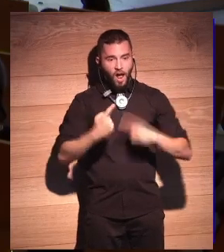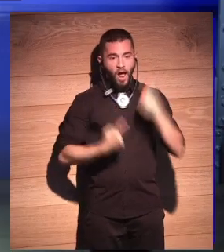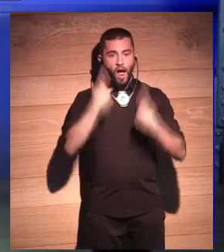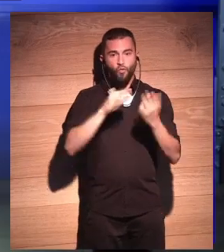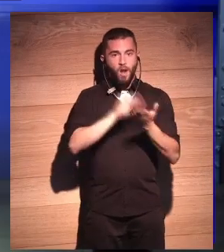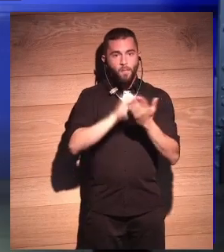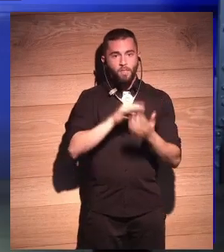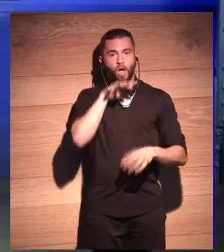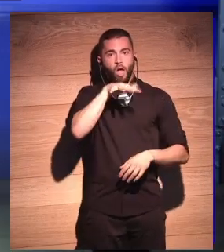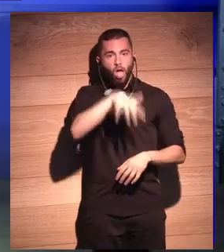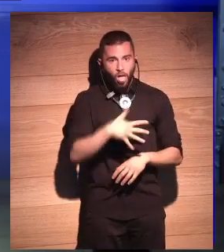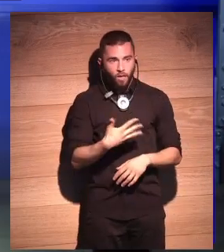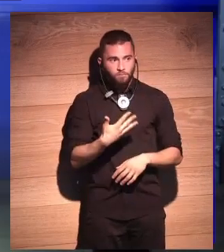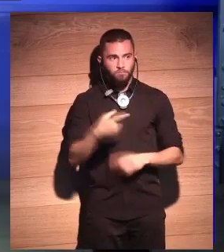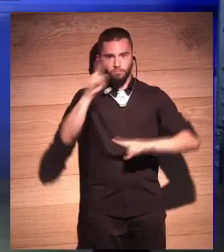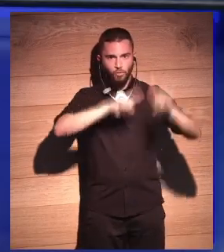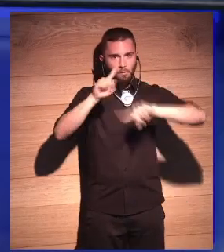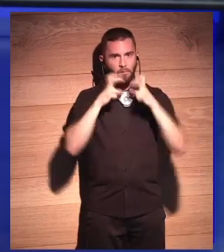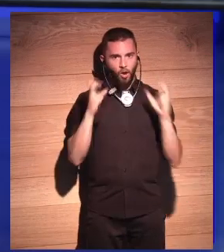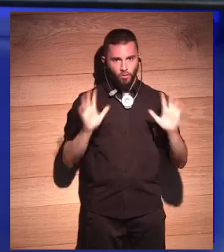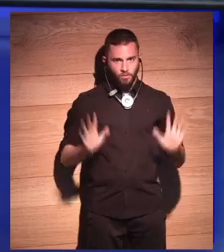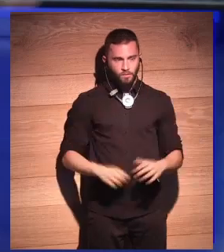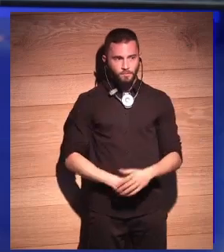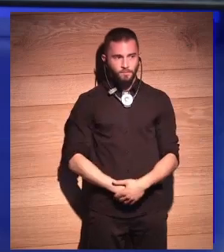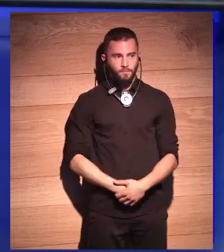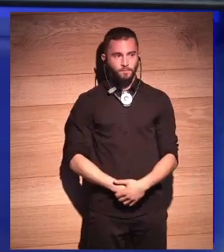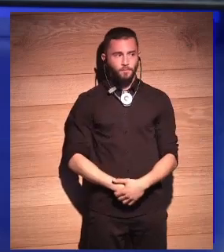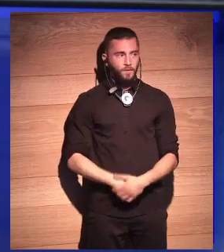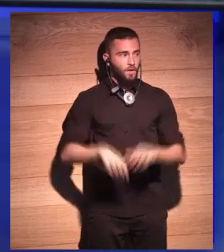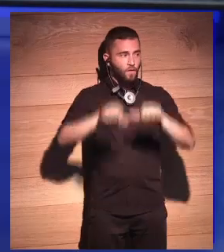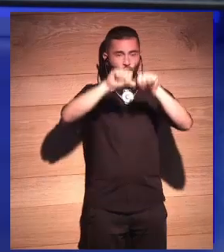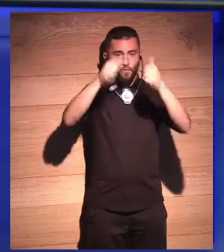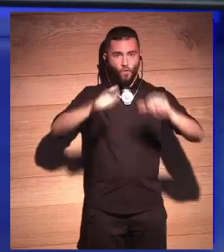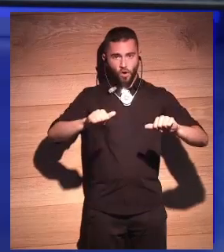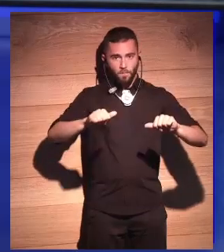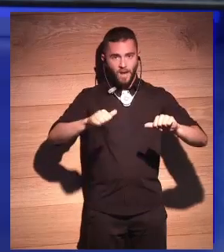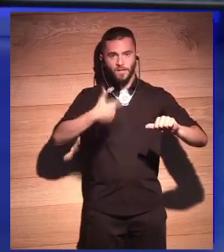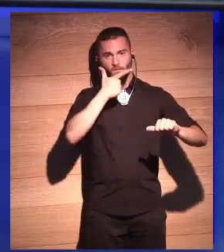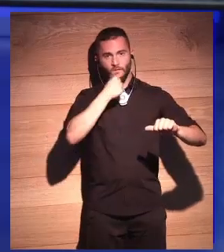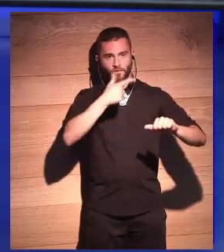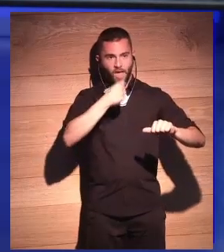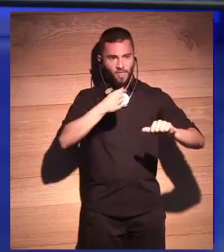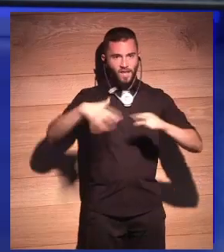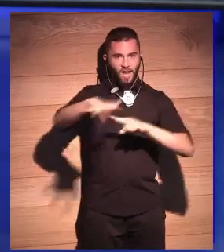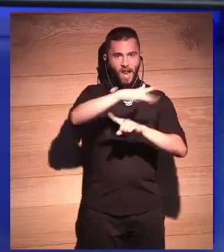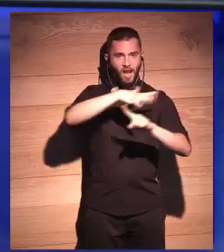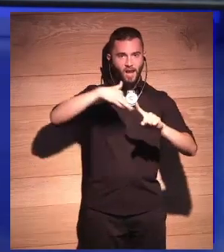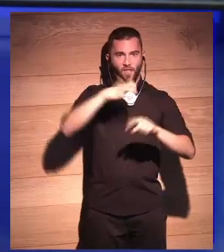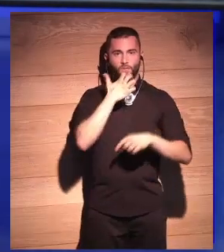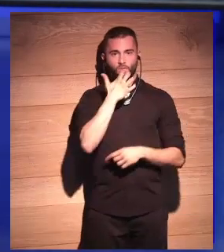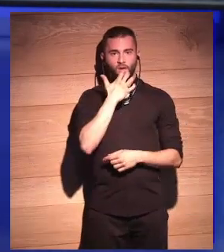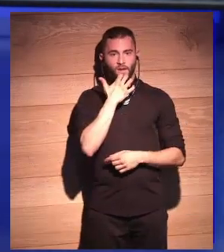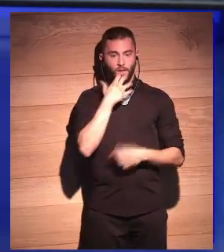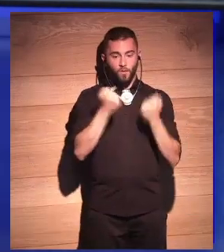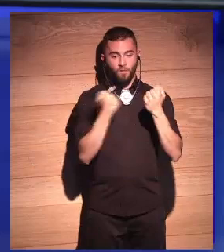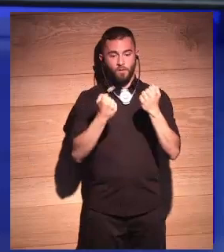Big problem. There are simple ways round this. For instance, we make the vehicle that you're sitting